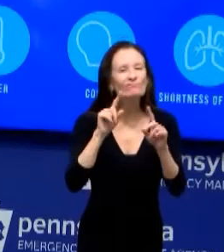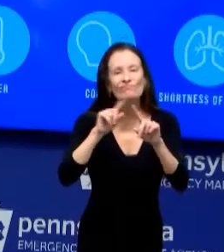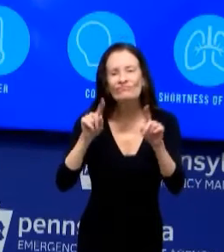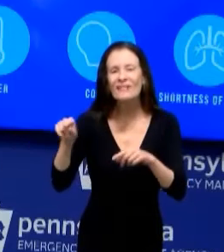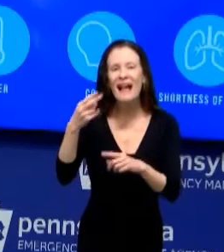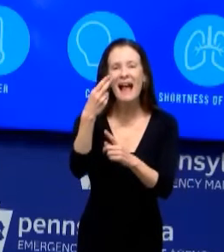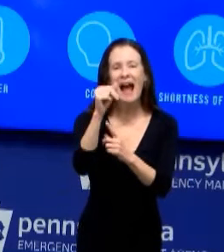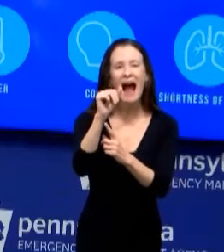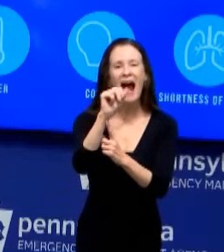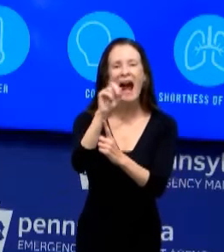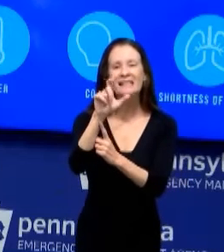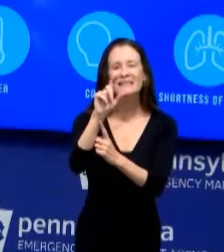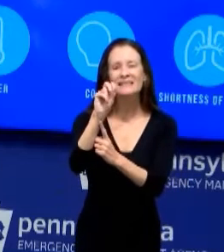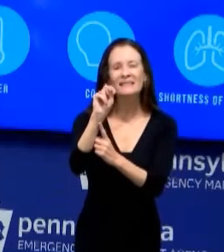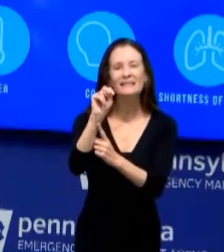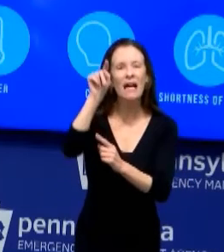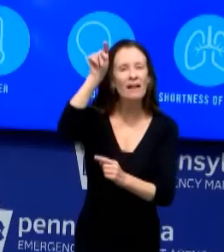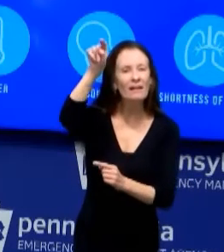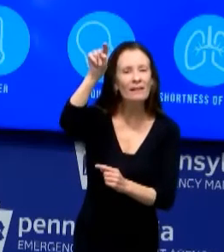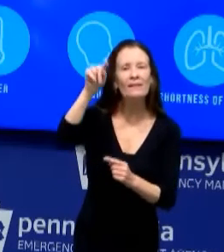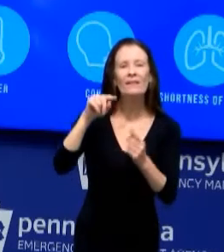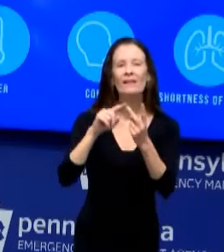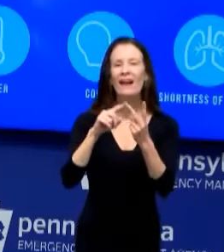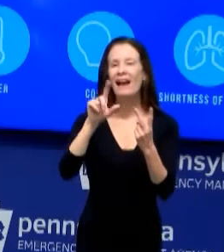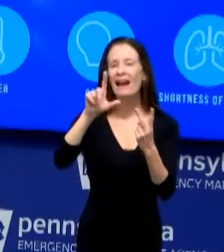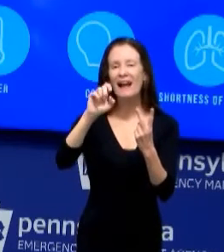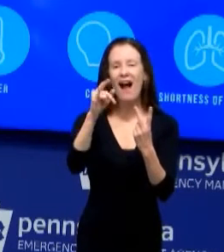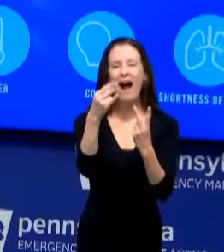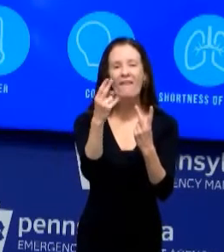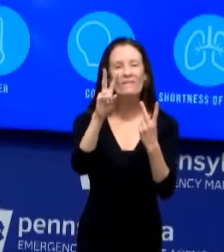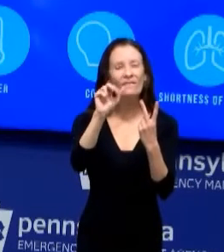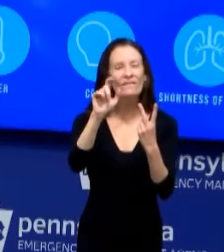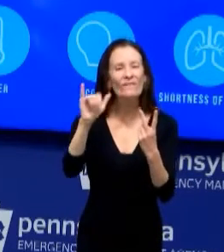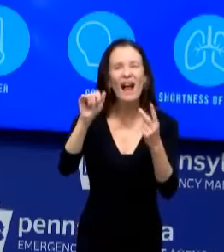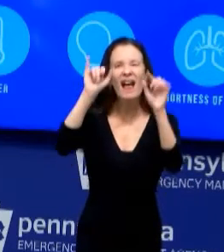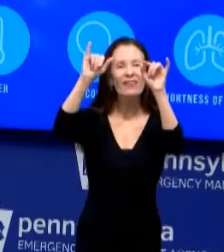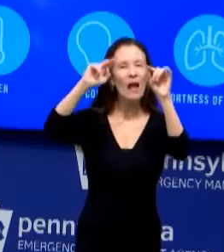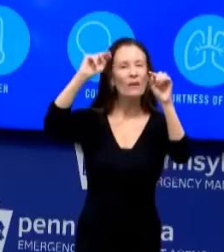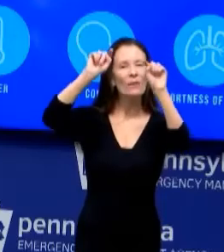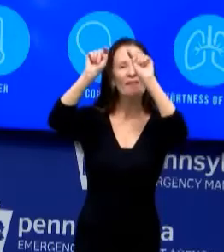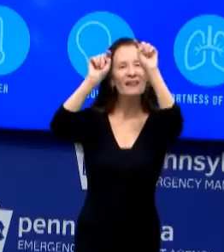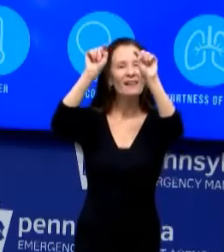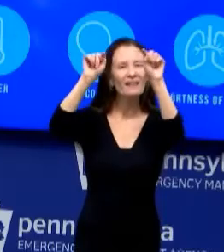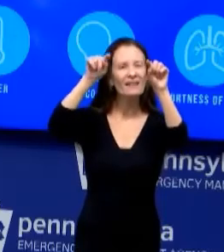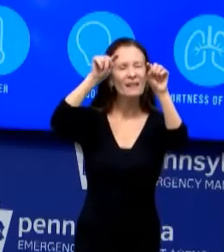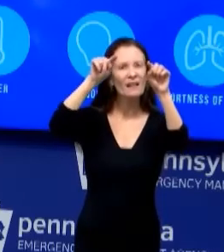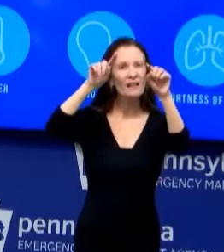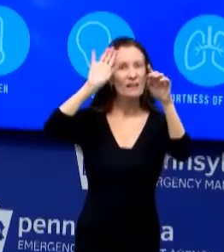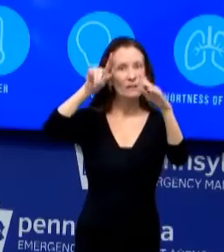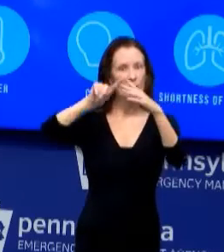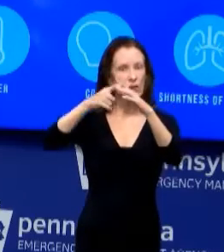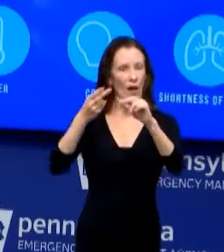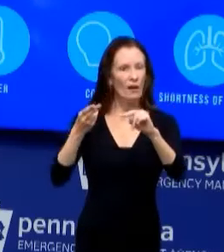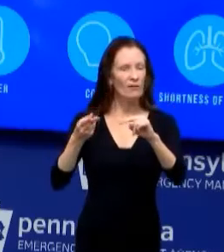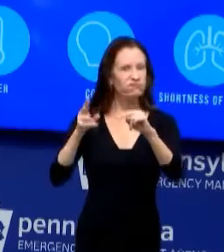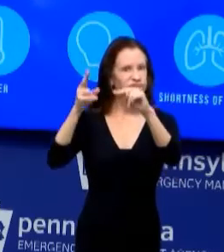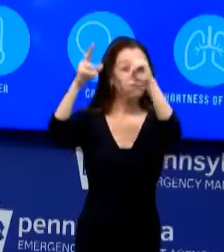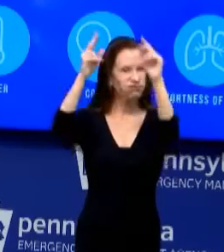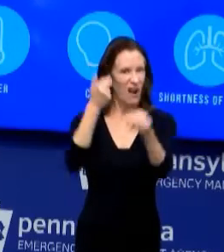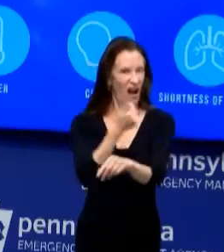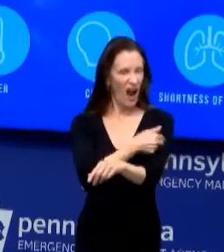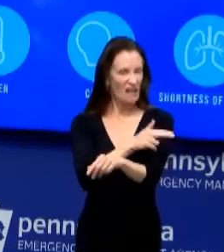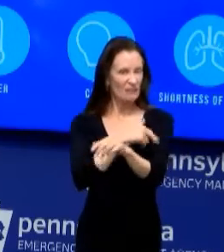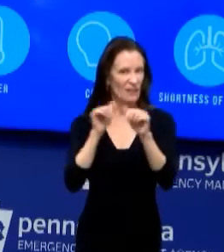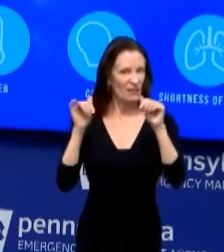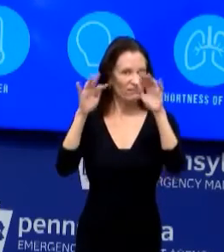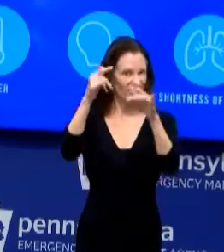is left? How many COVID-19 patients in Pennsylvania are on ventilators at this time? So we are tracking that data. I